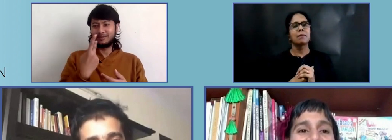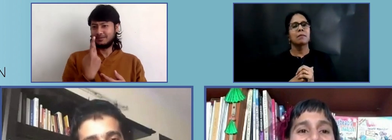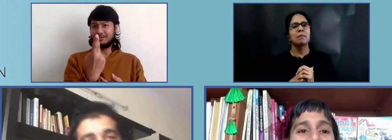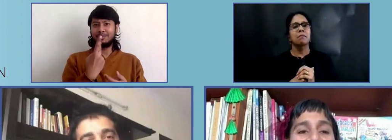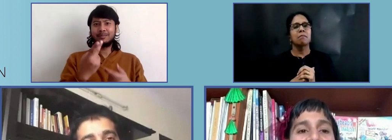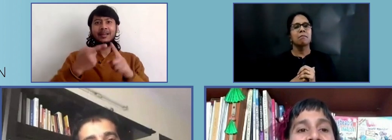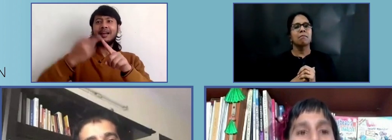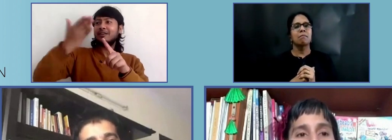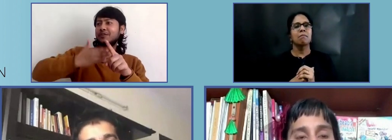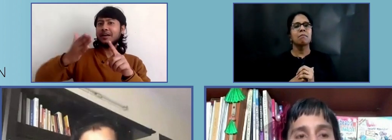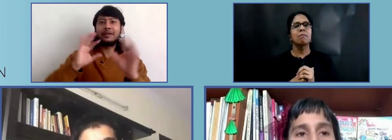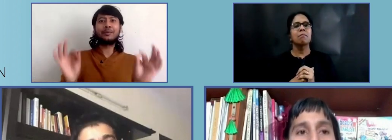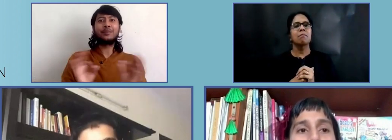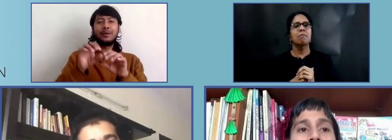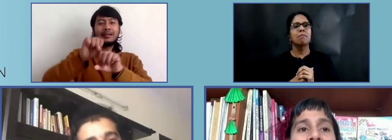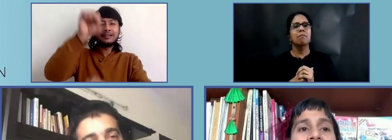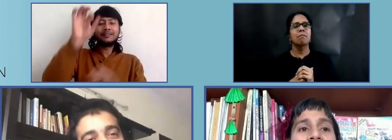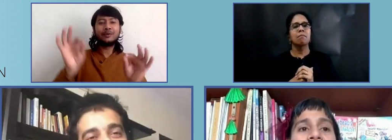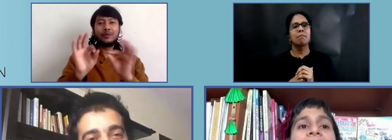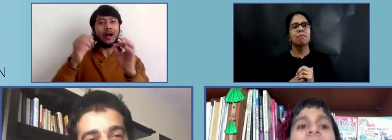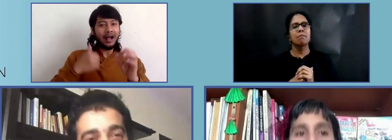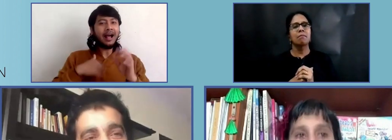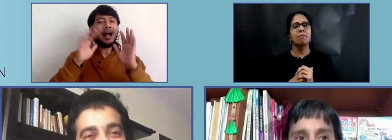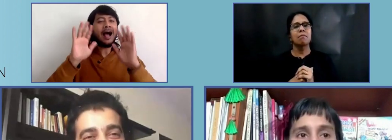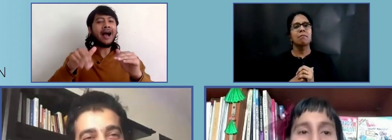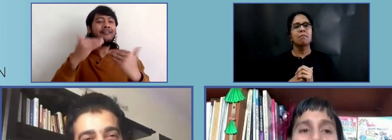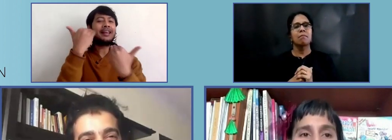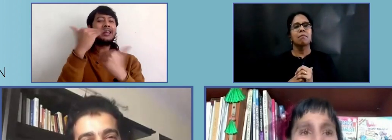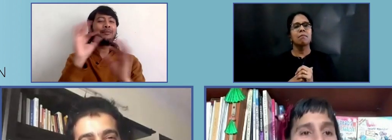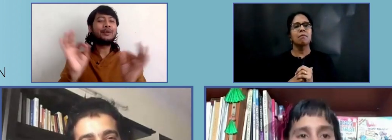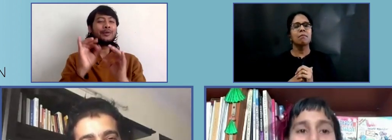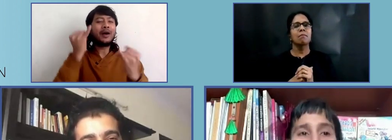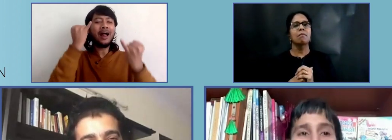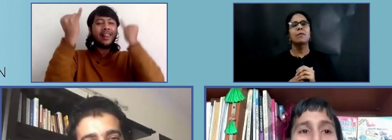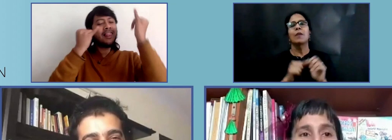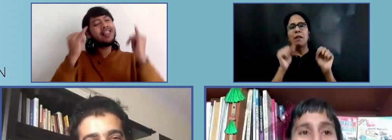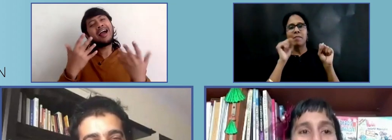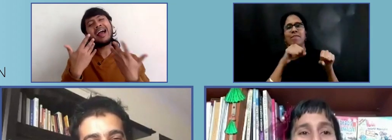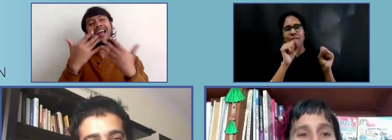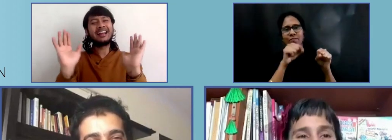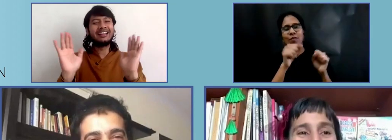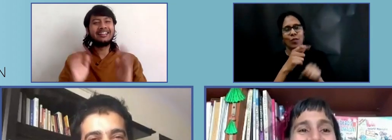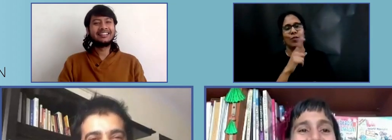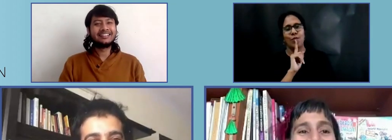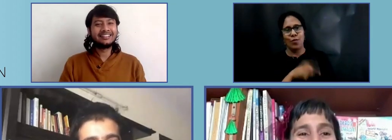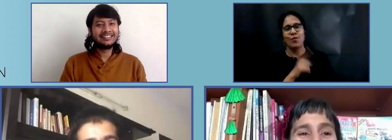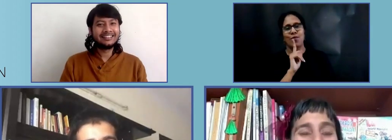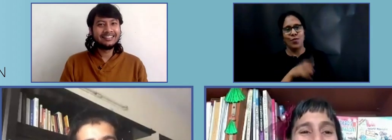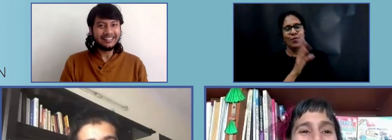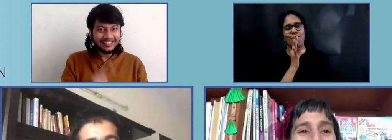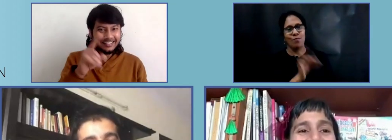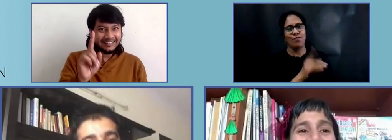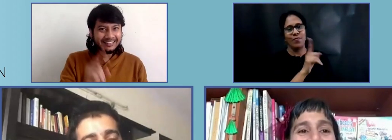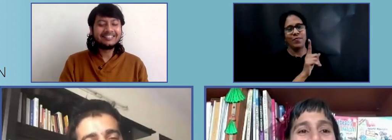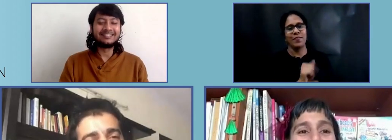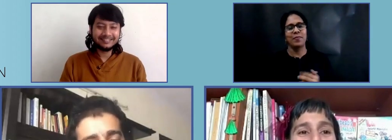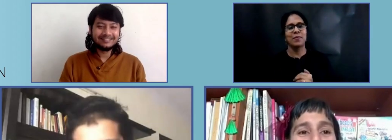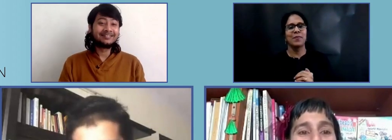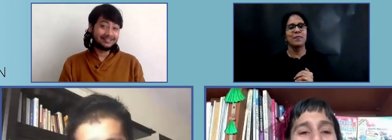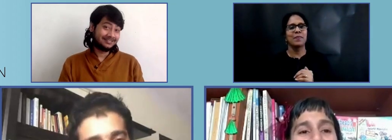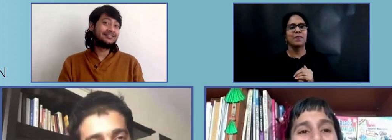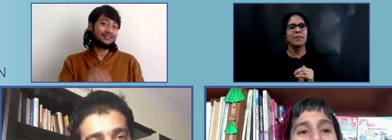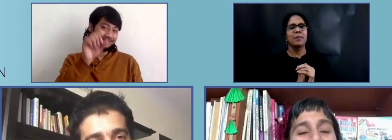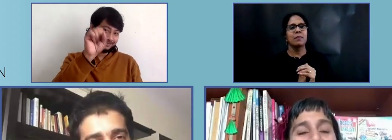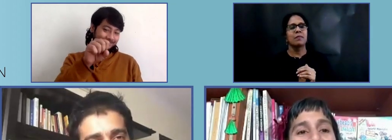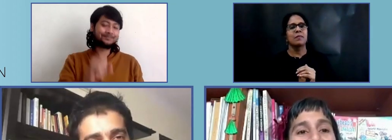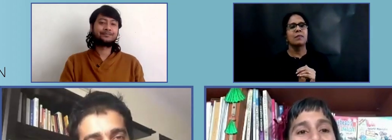way, we are free to do whatever we feel like, isn't it? Yeah, very true. Yeah. And I